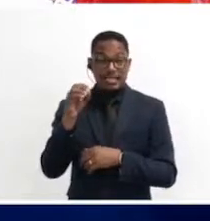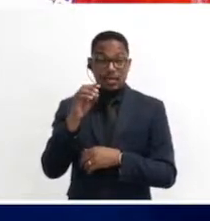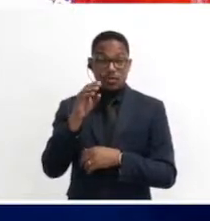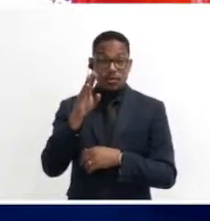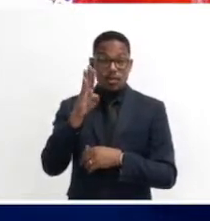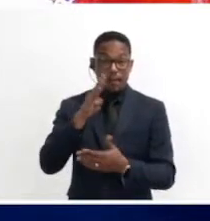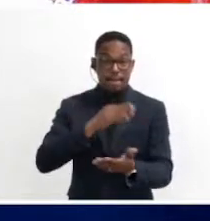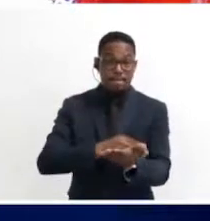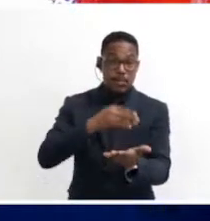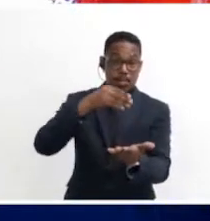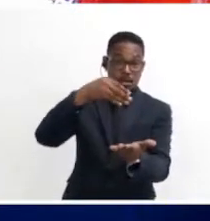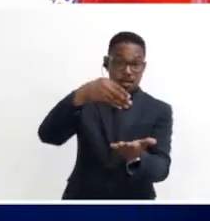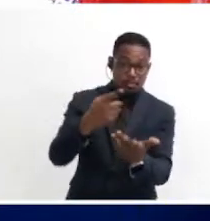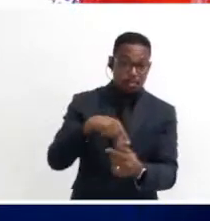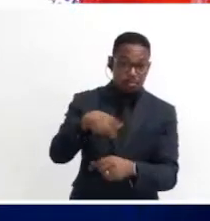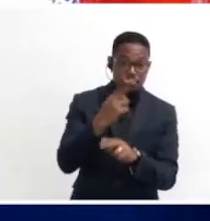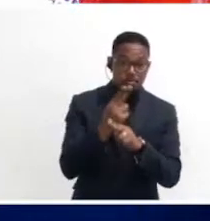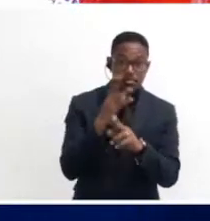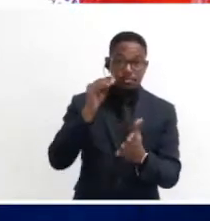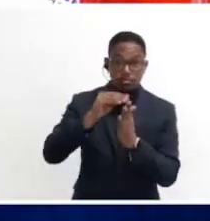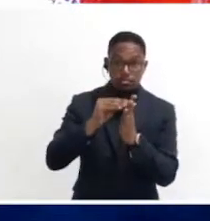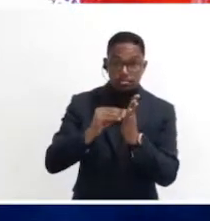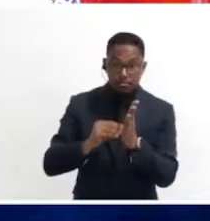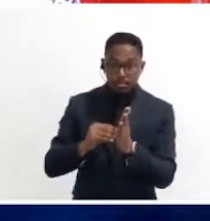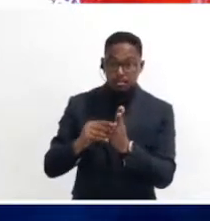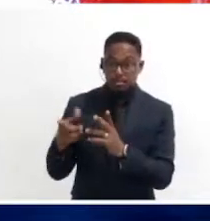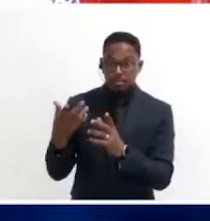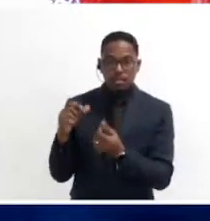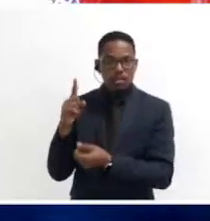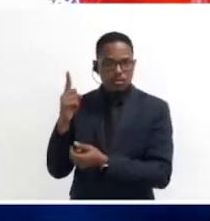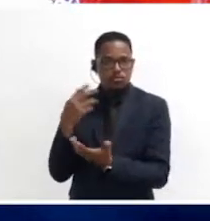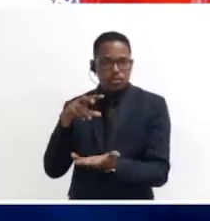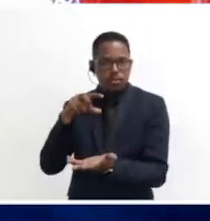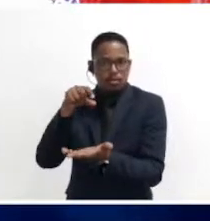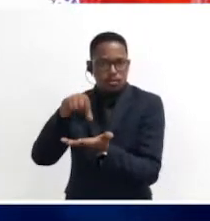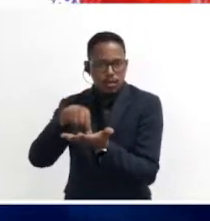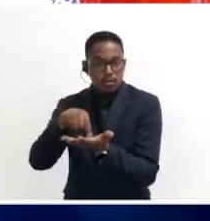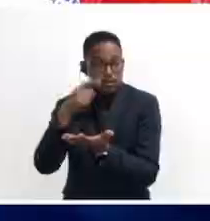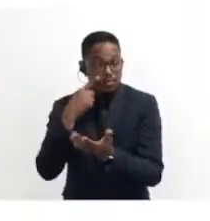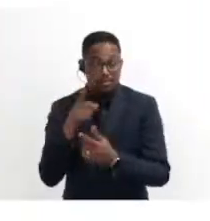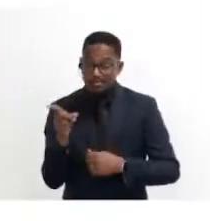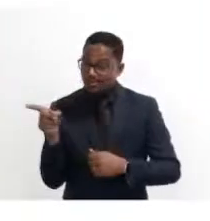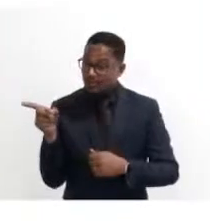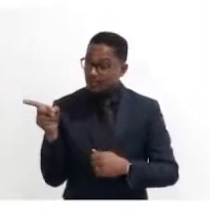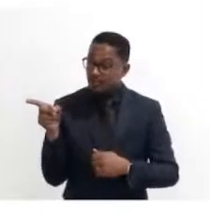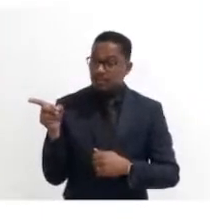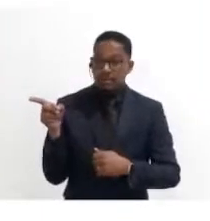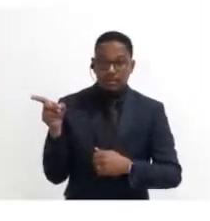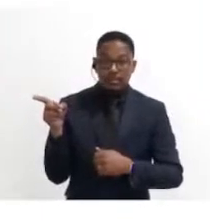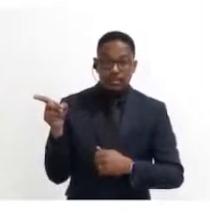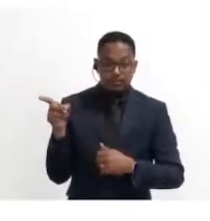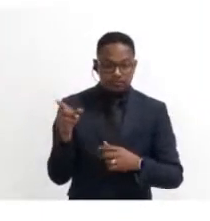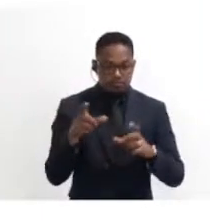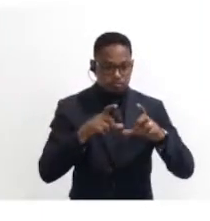one transistor in that kind of huge package for it.